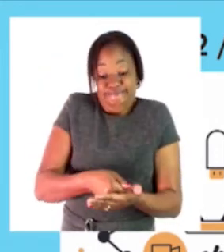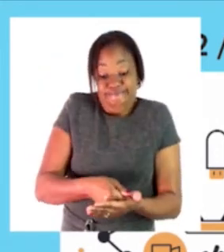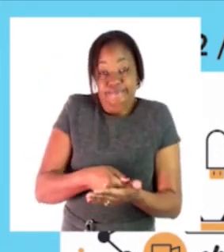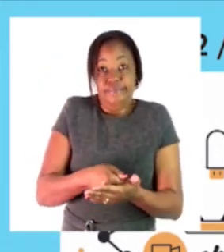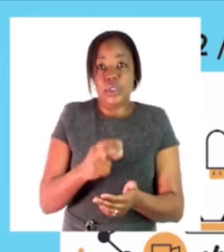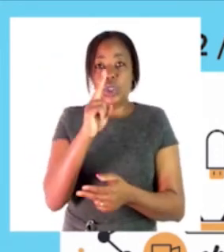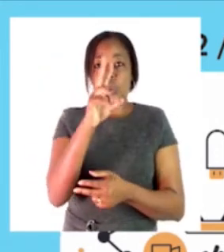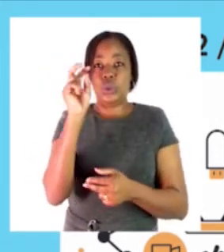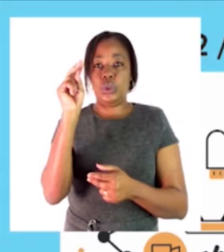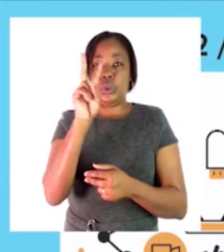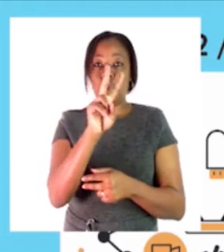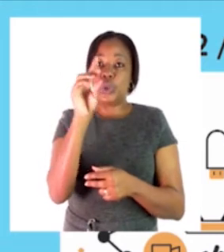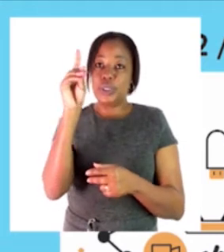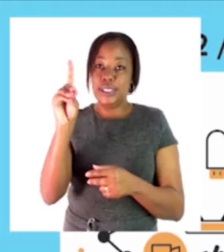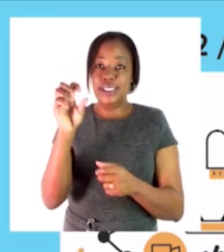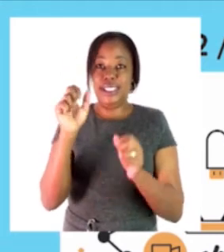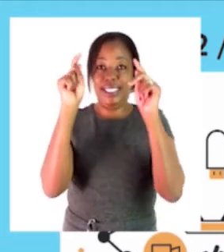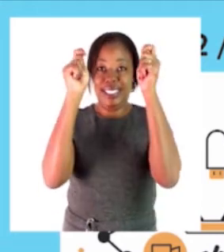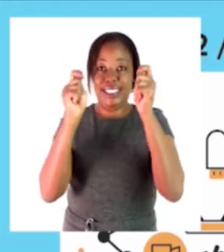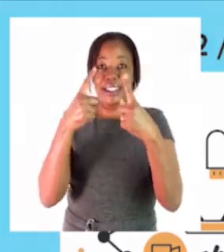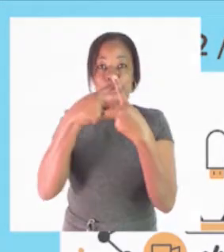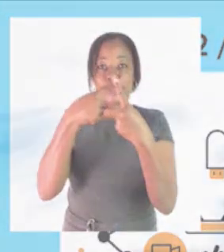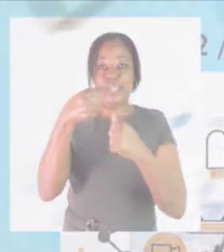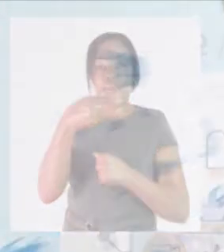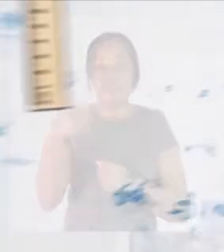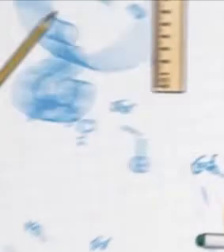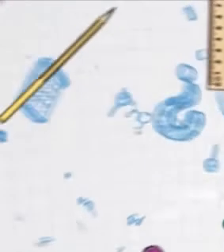shapes, addition and subtraction.